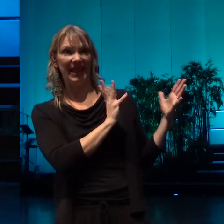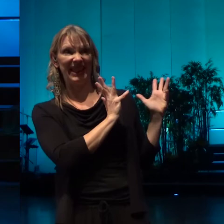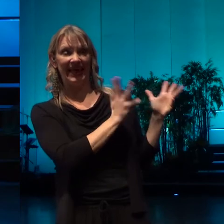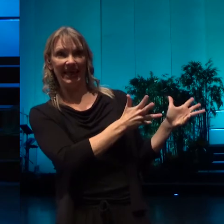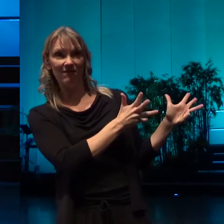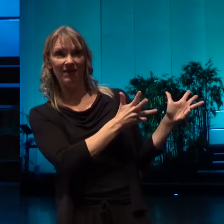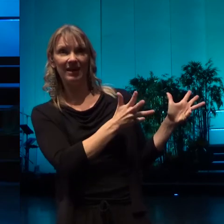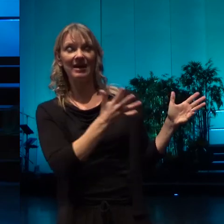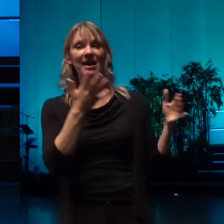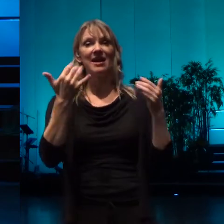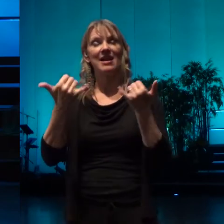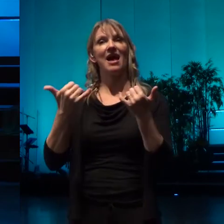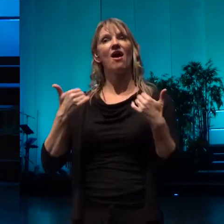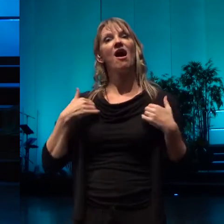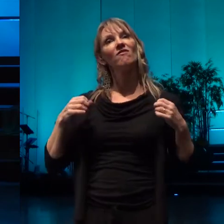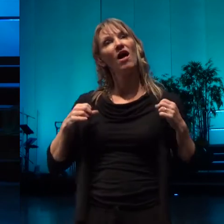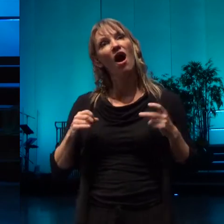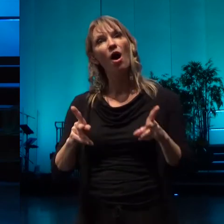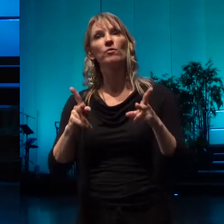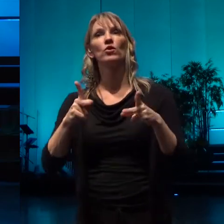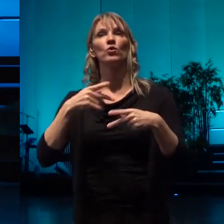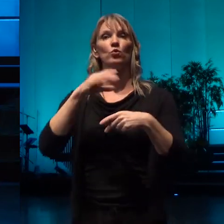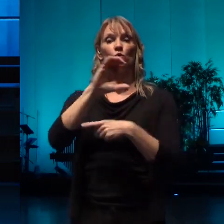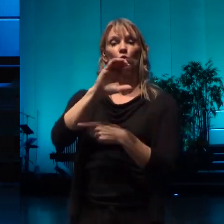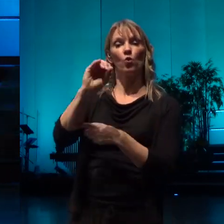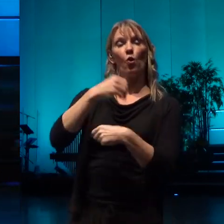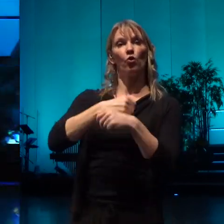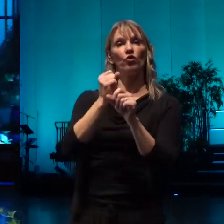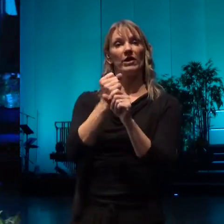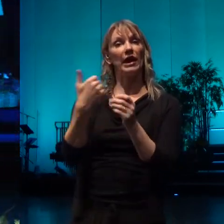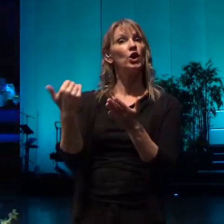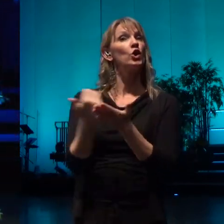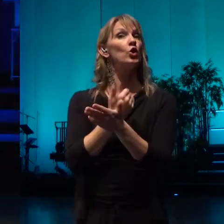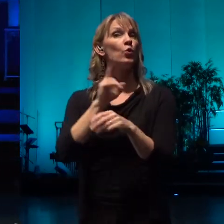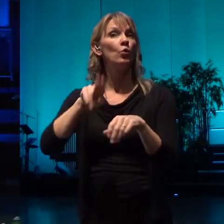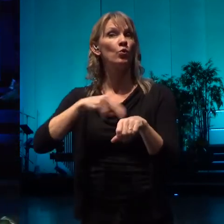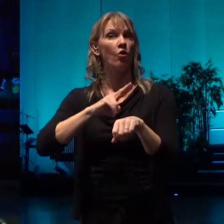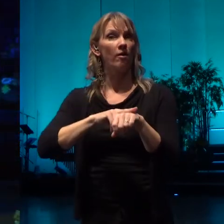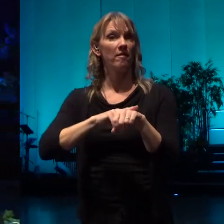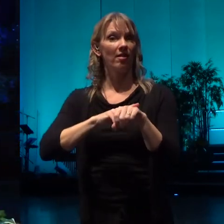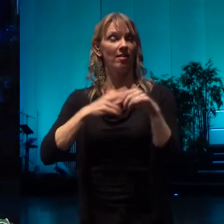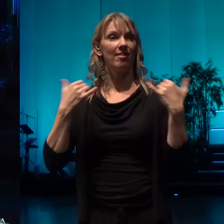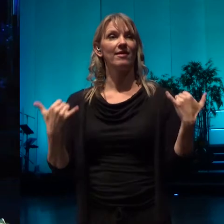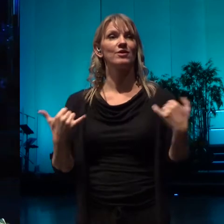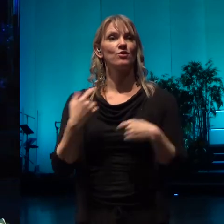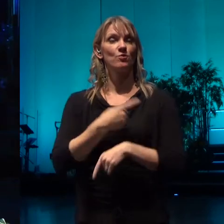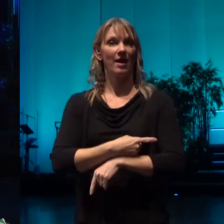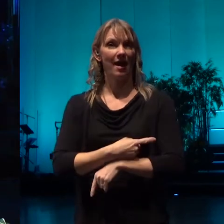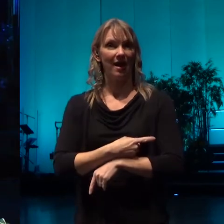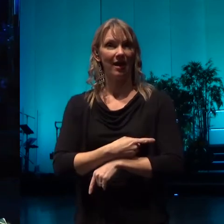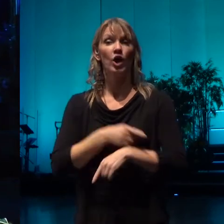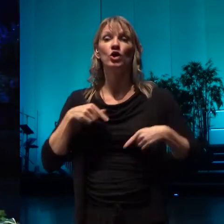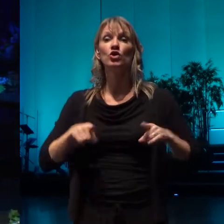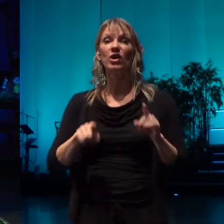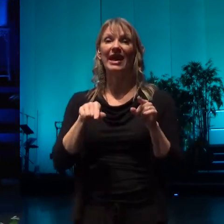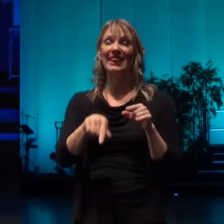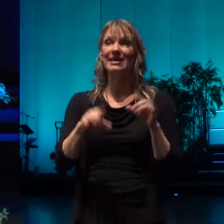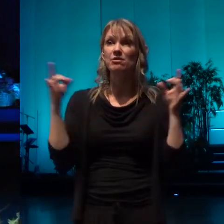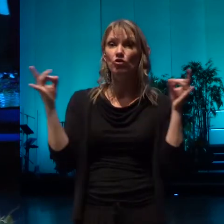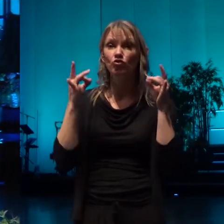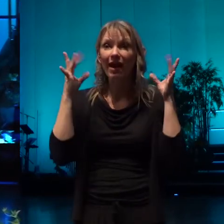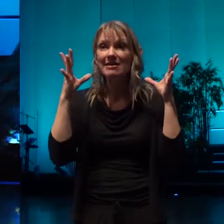the opportunity to co-create a new normal today. In this crisis, there is